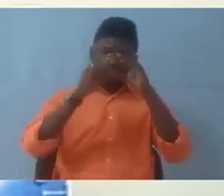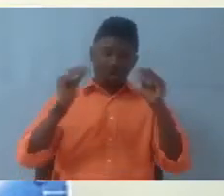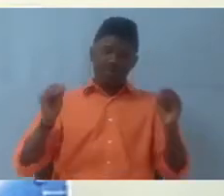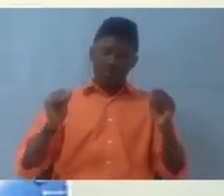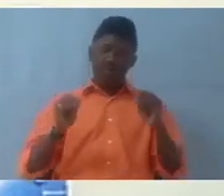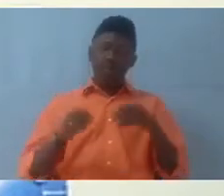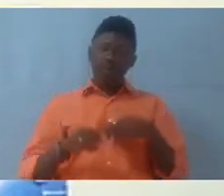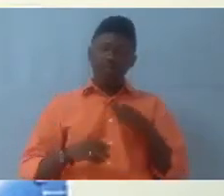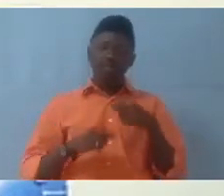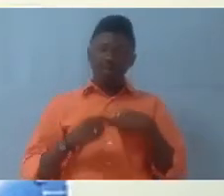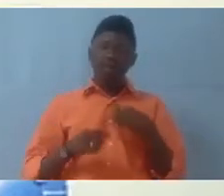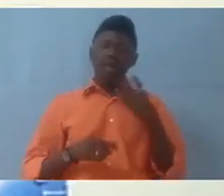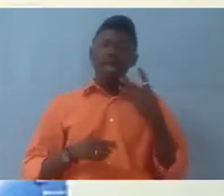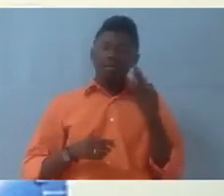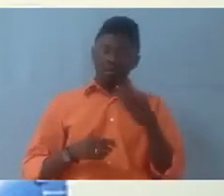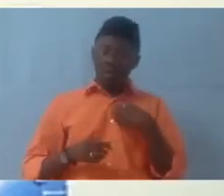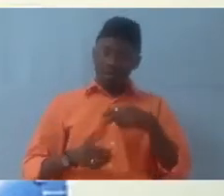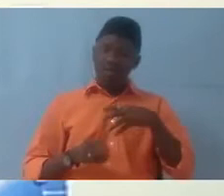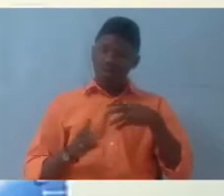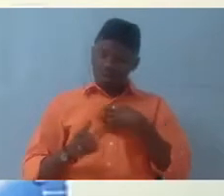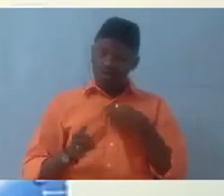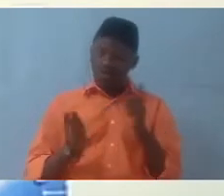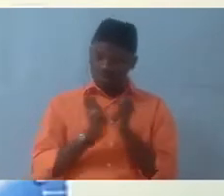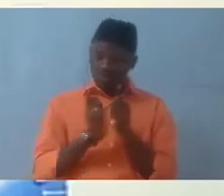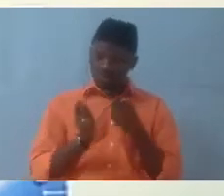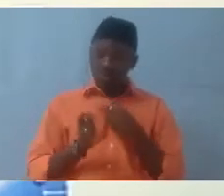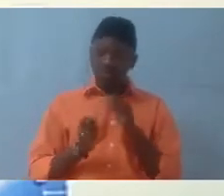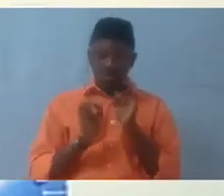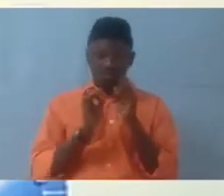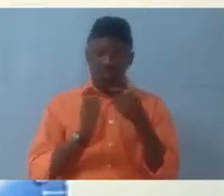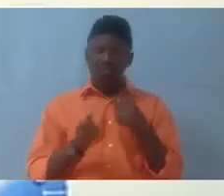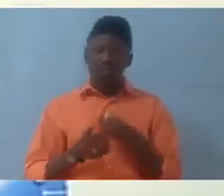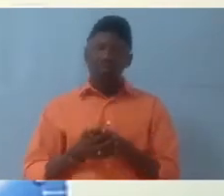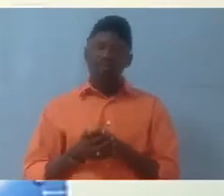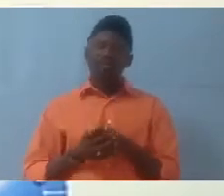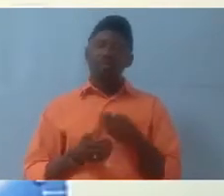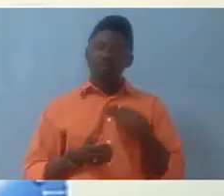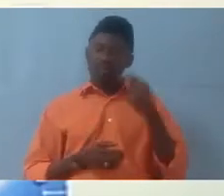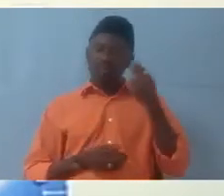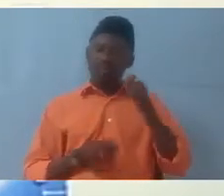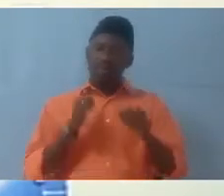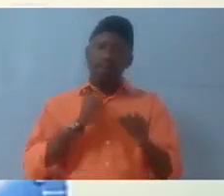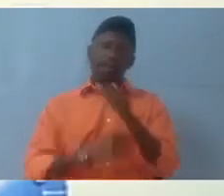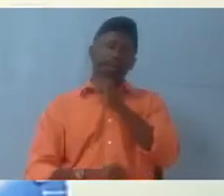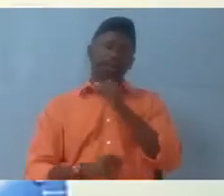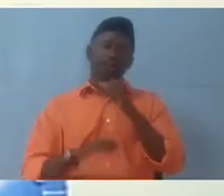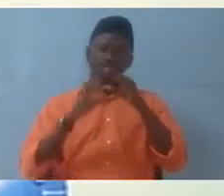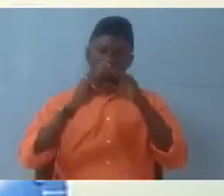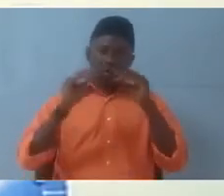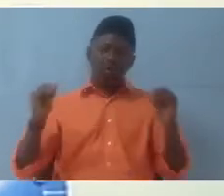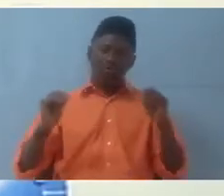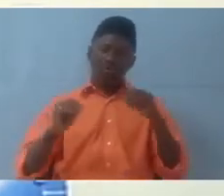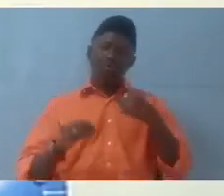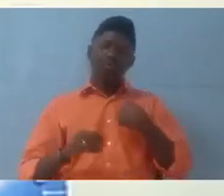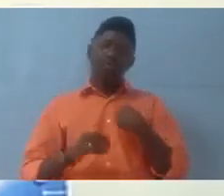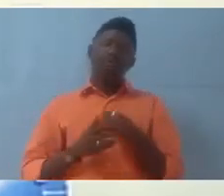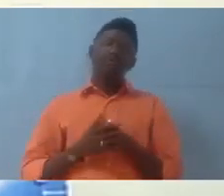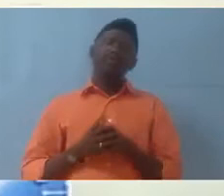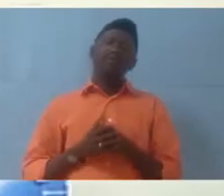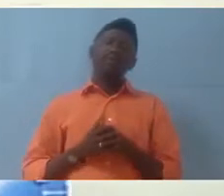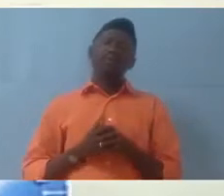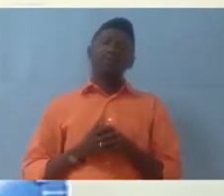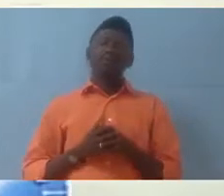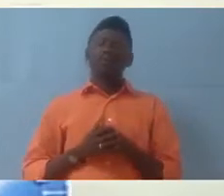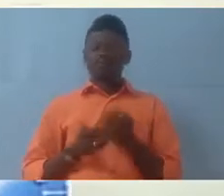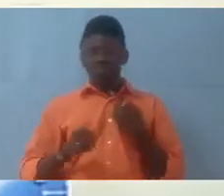me when they need me. Dinañ jox ko ak man chay buñ ma soxla. So I went back to the office. Madame ci office bi. So once in a while they will be